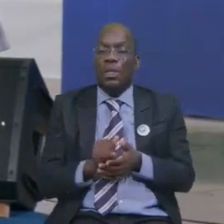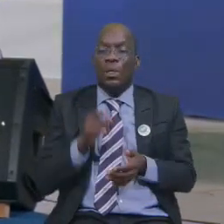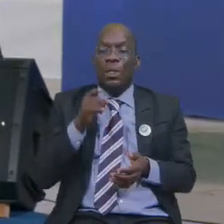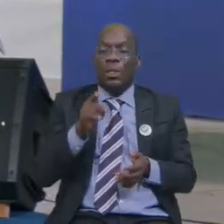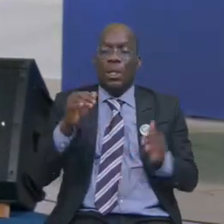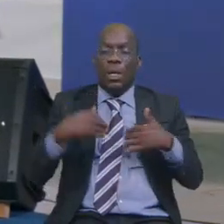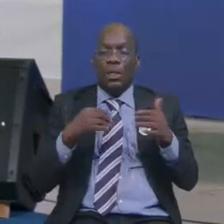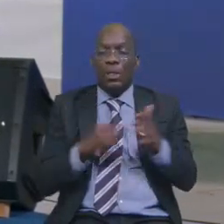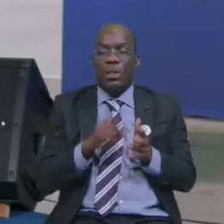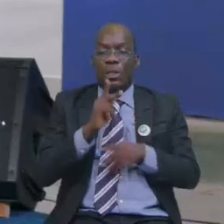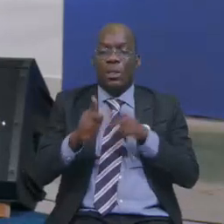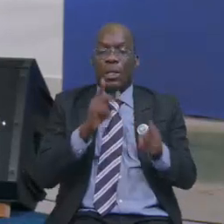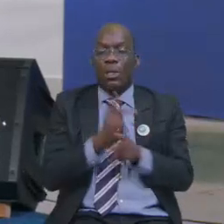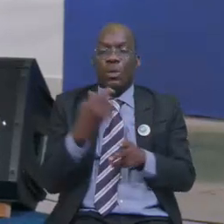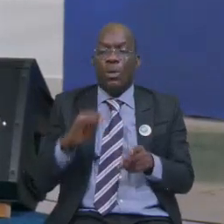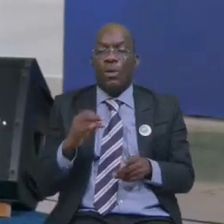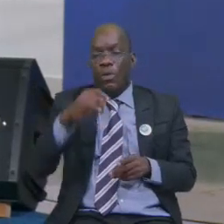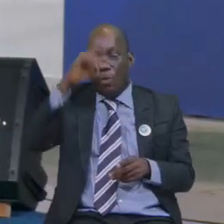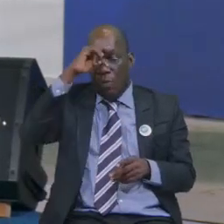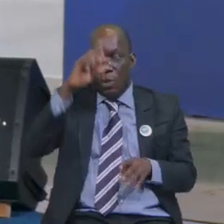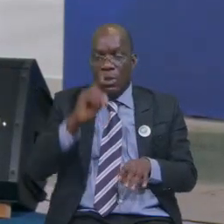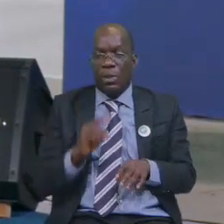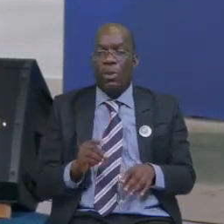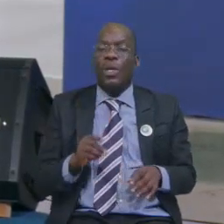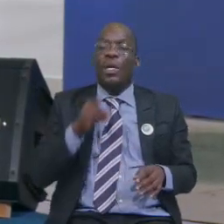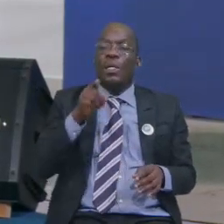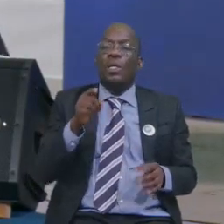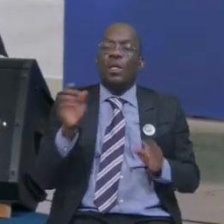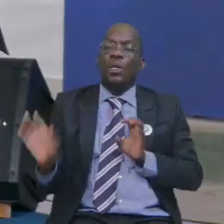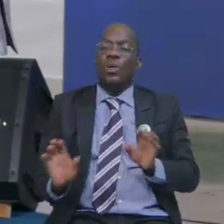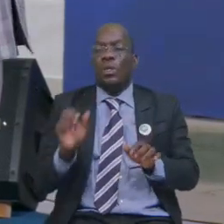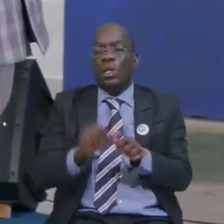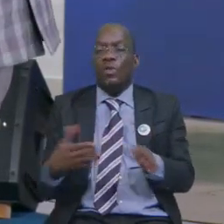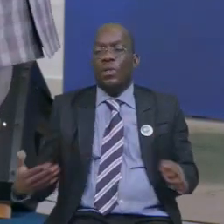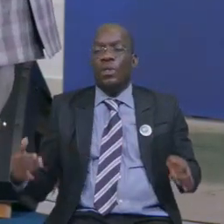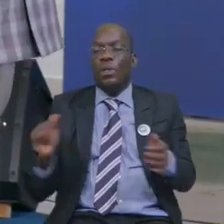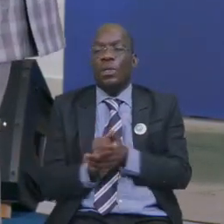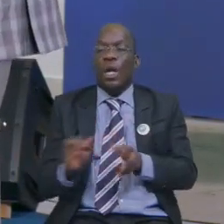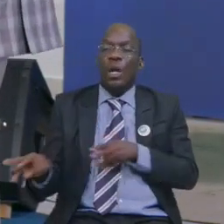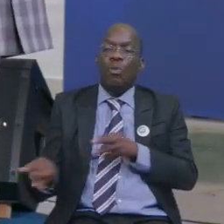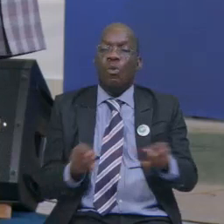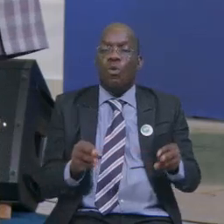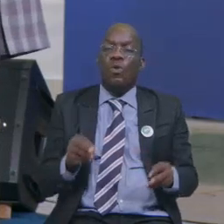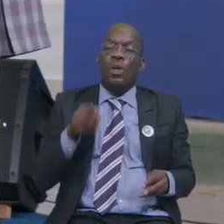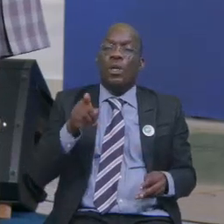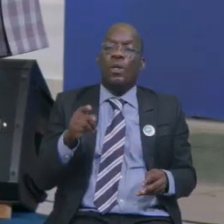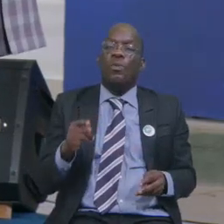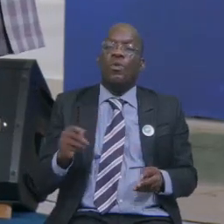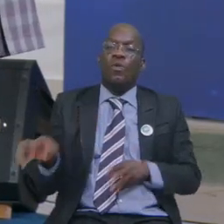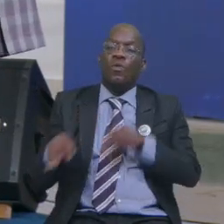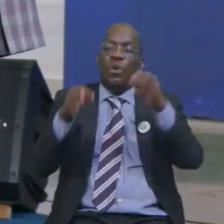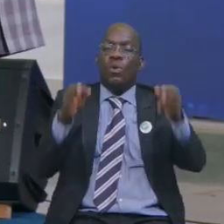wisdom, it's time of foolishness. He does everything that moves him forward. He motivates me.